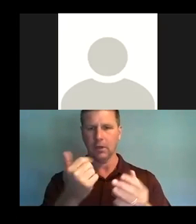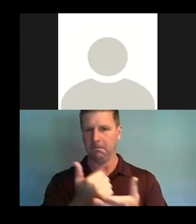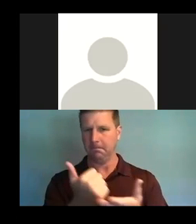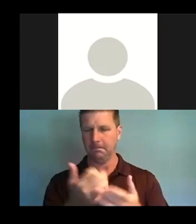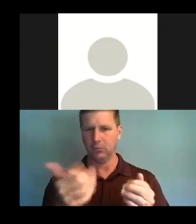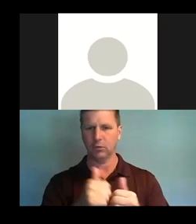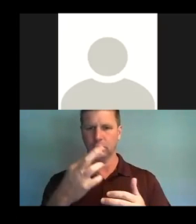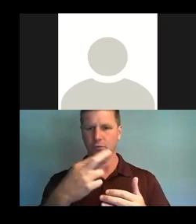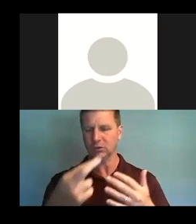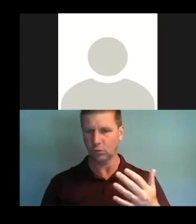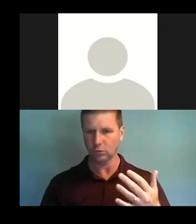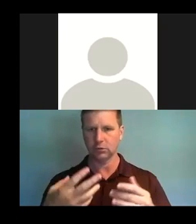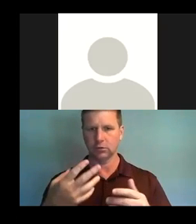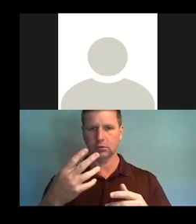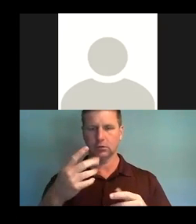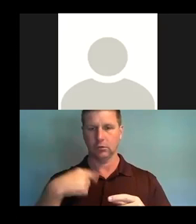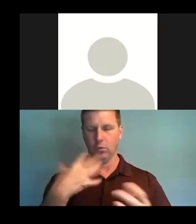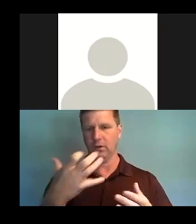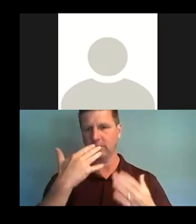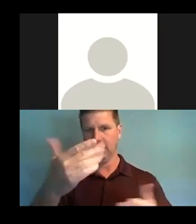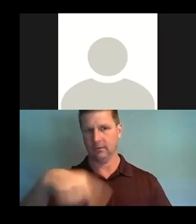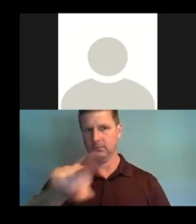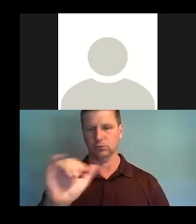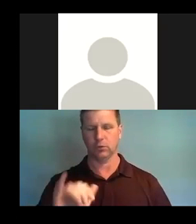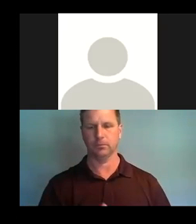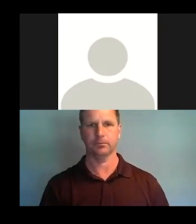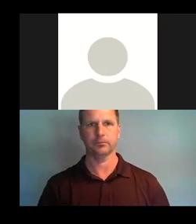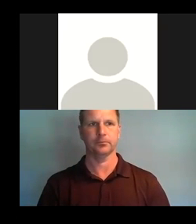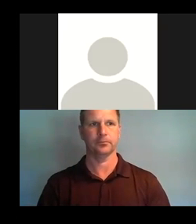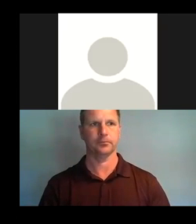help come up with a resource to do that. So I just want to thank them as well.